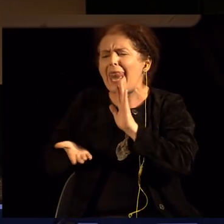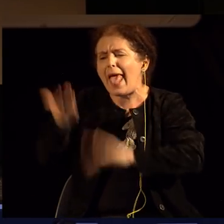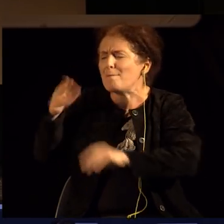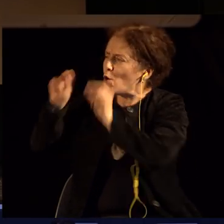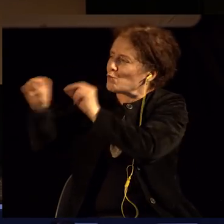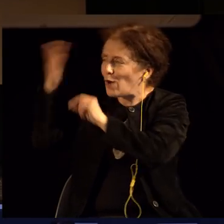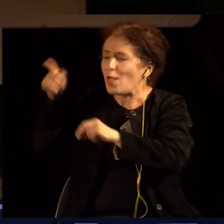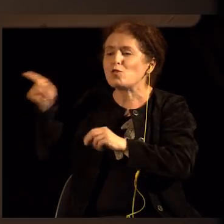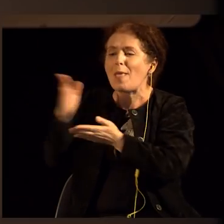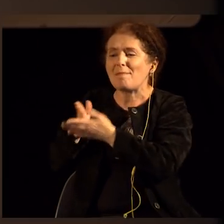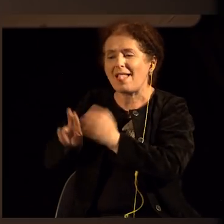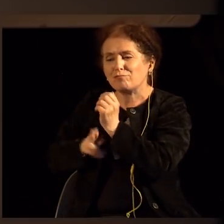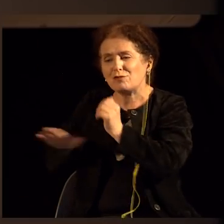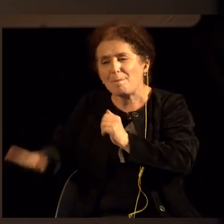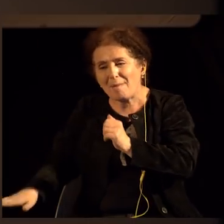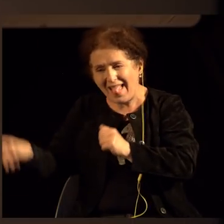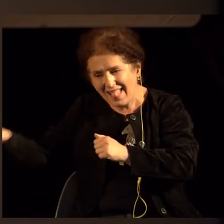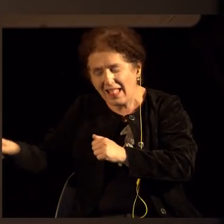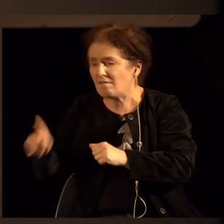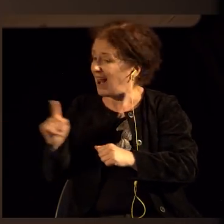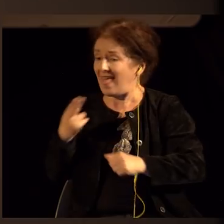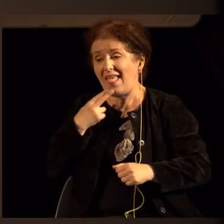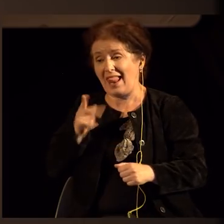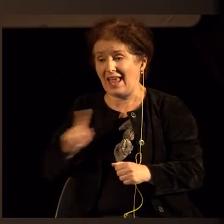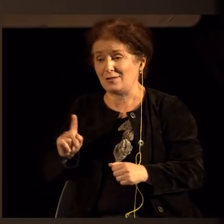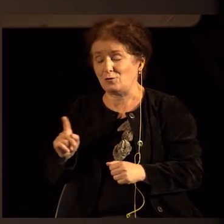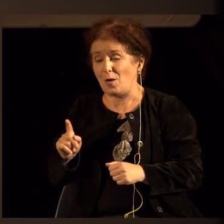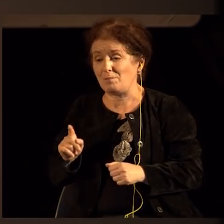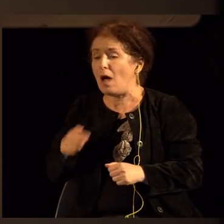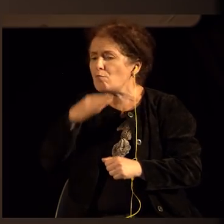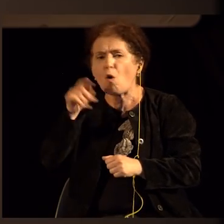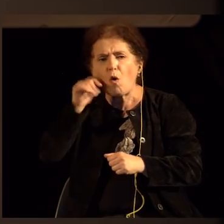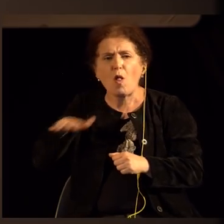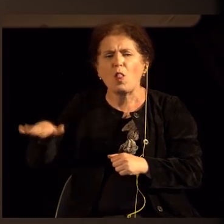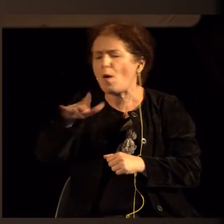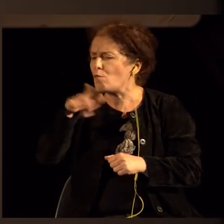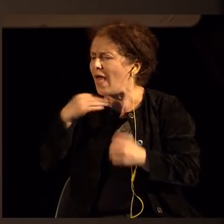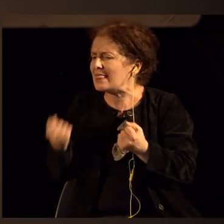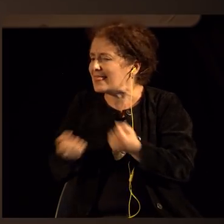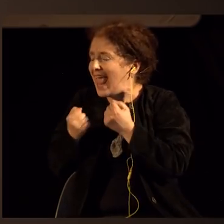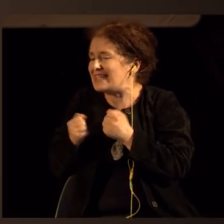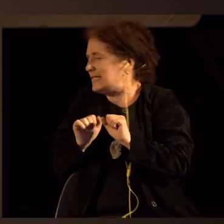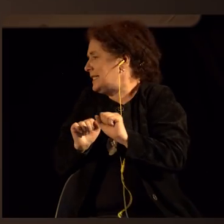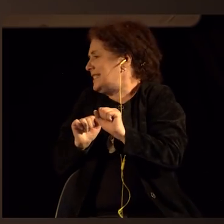really easy, as I said. Many people consider it hard to talk about sex in a lust-filled, positive way.